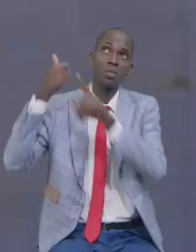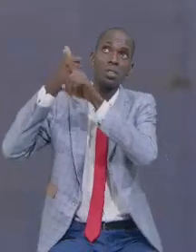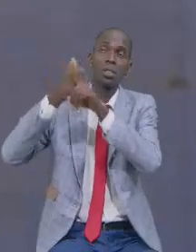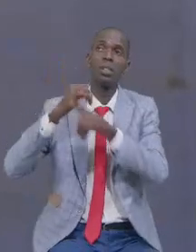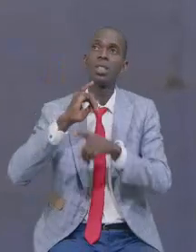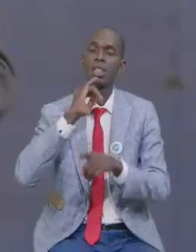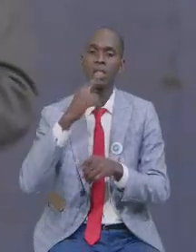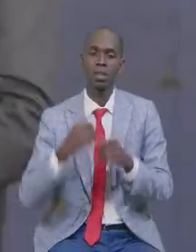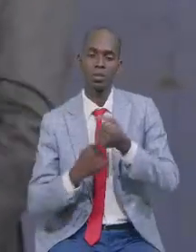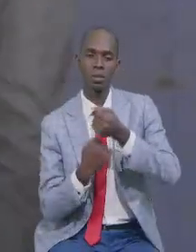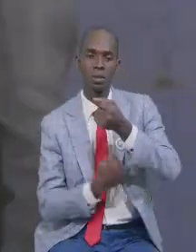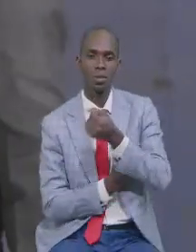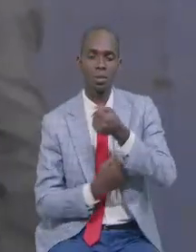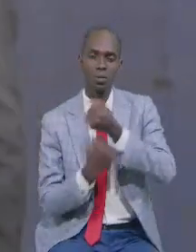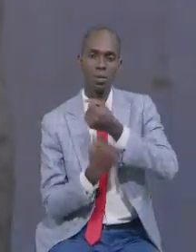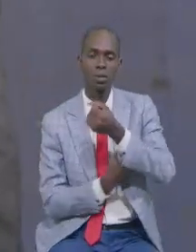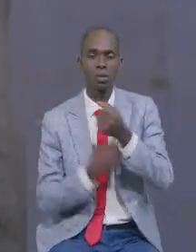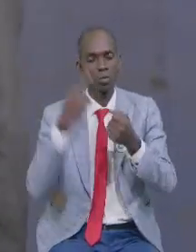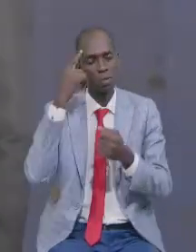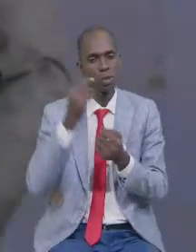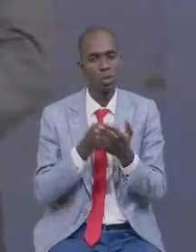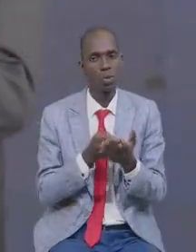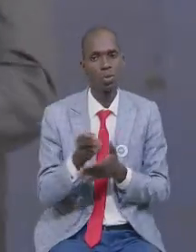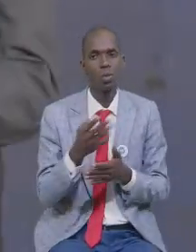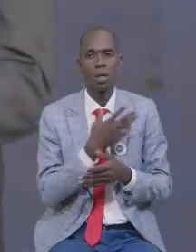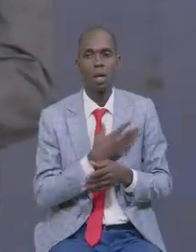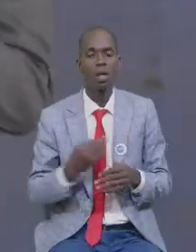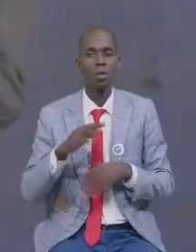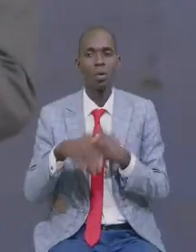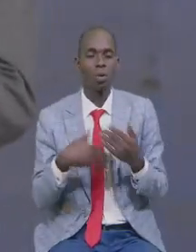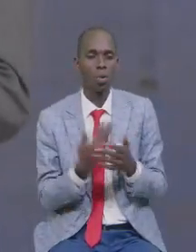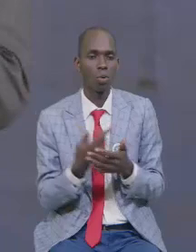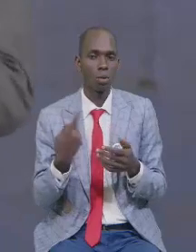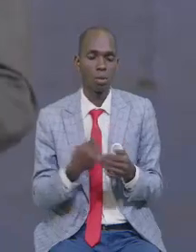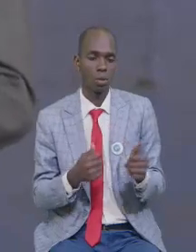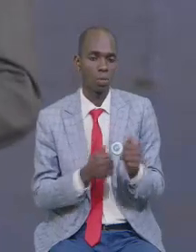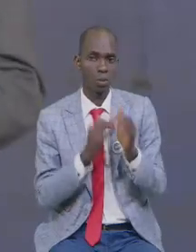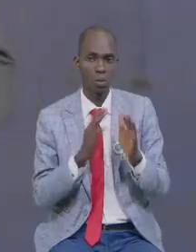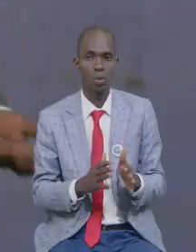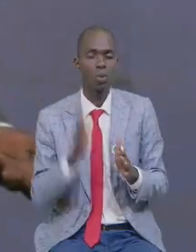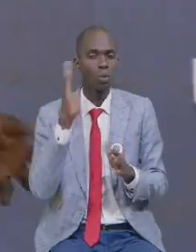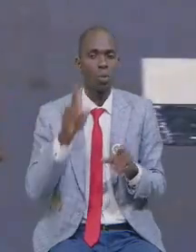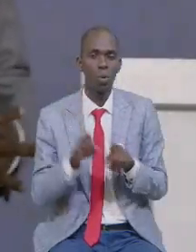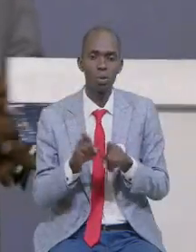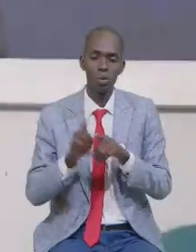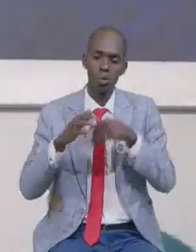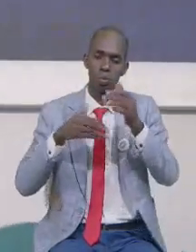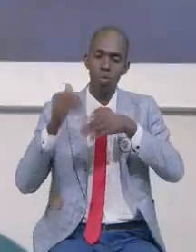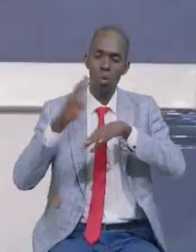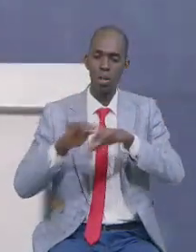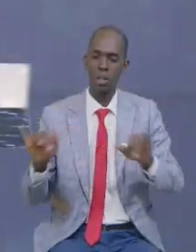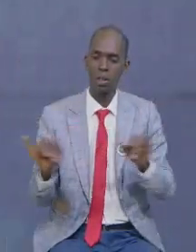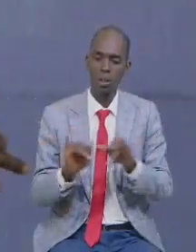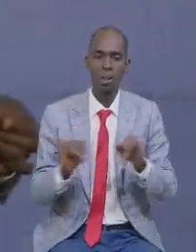truth for salvation. And the apostles and the prophets that followed, they also built that same foundation. Paul,